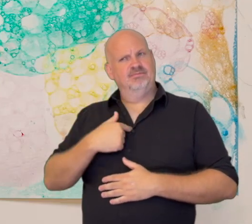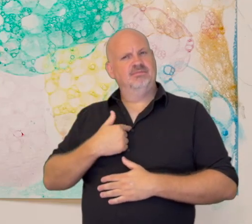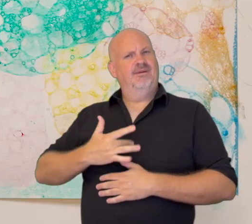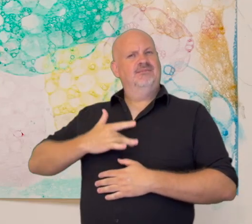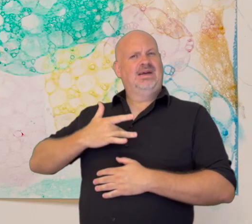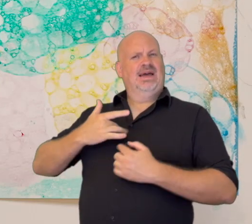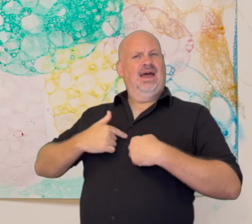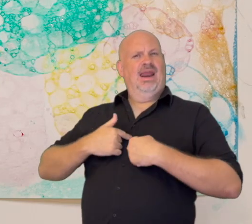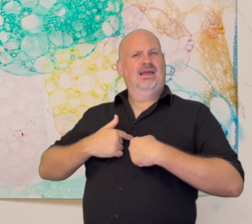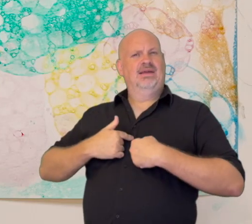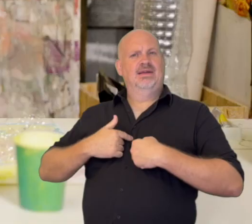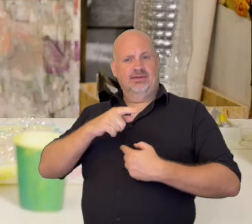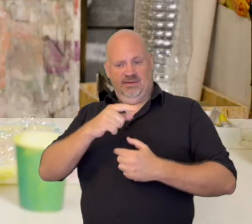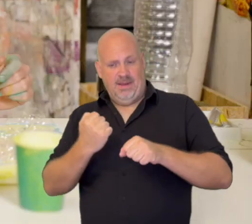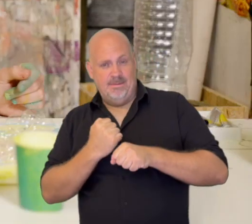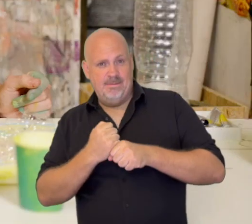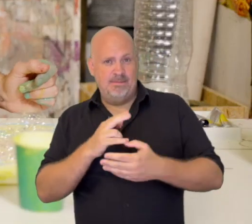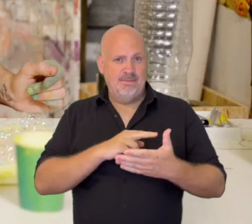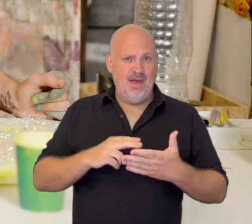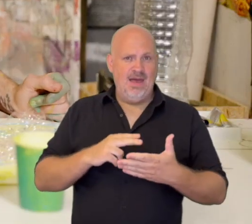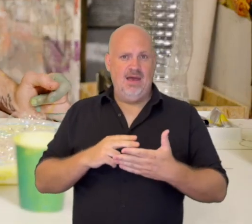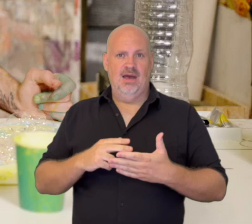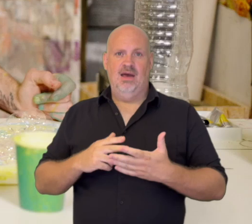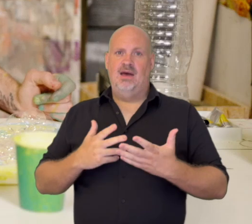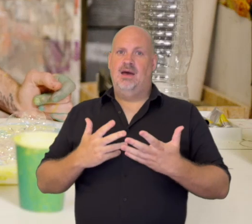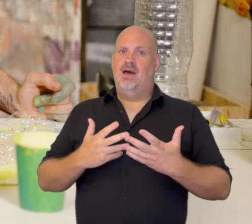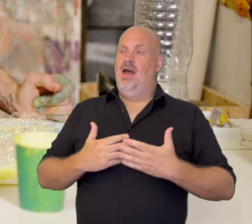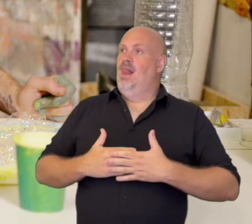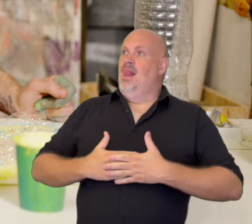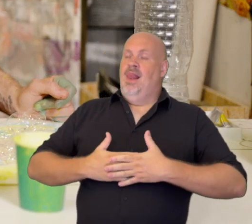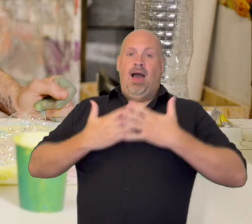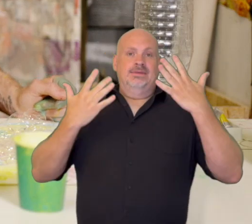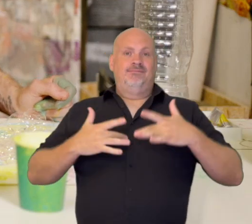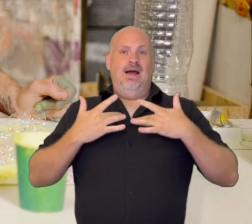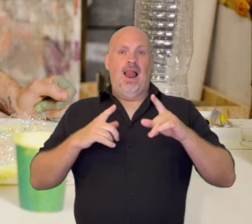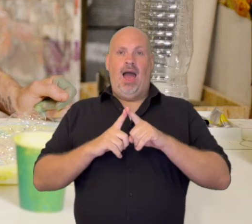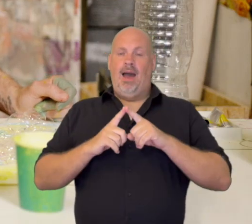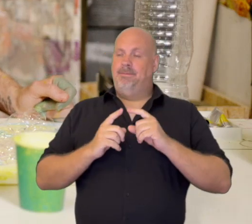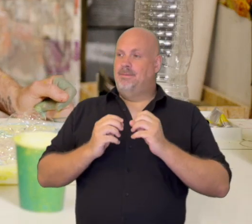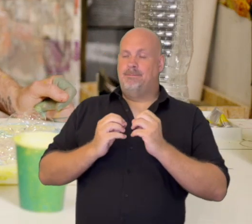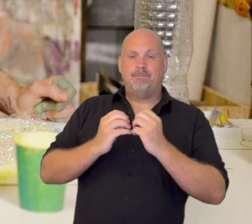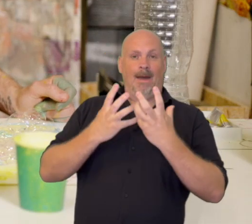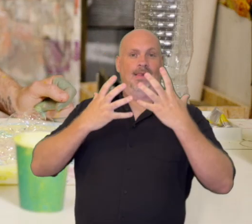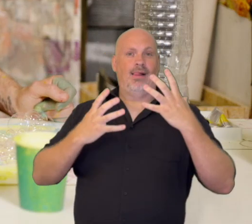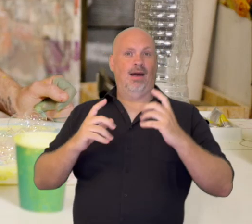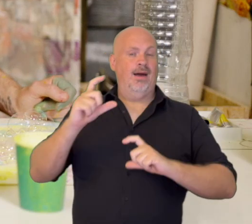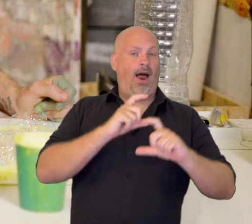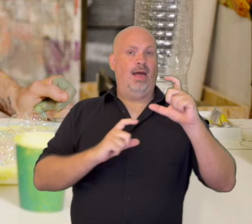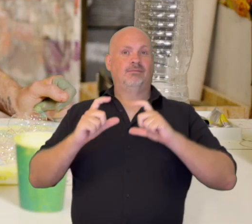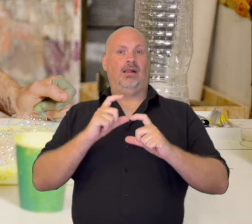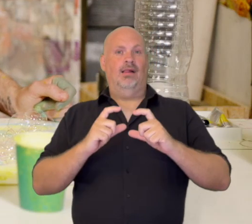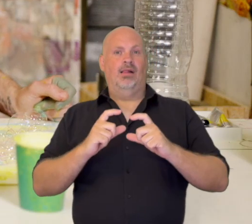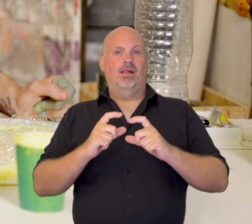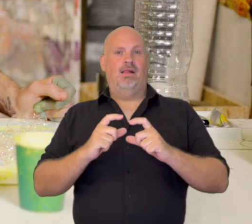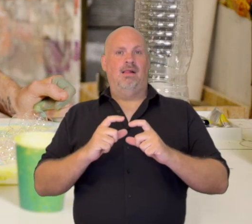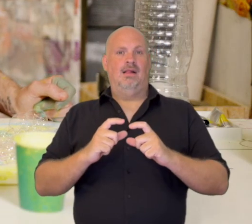up while you were making this, and whether it was light, like a bubble, and colourful, and if